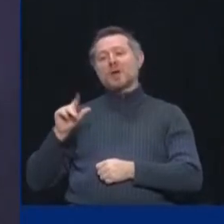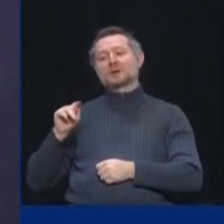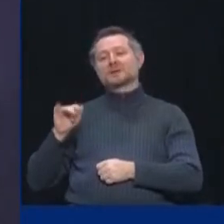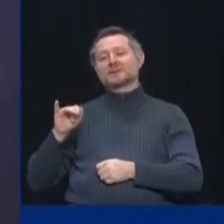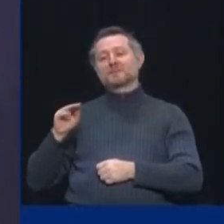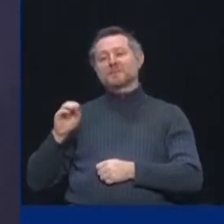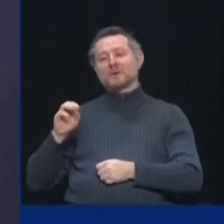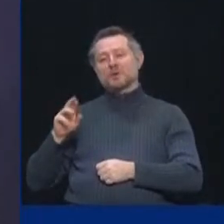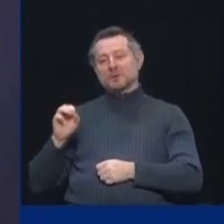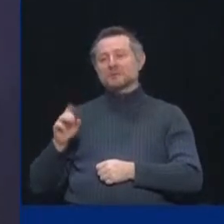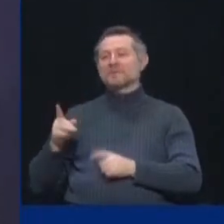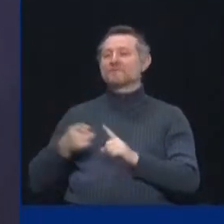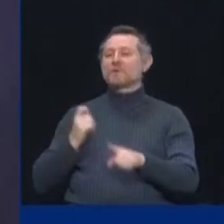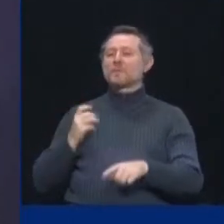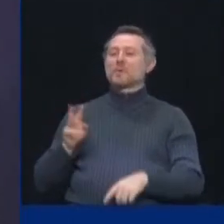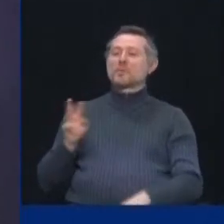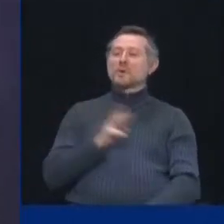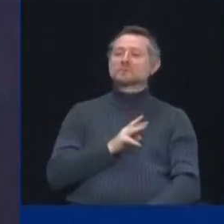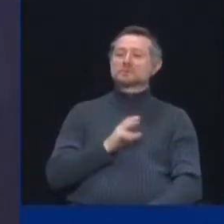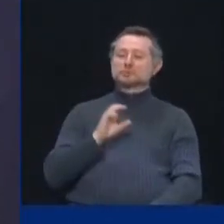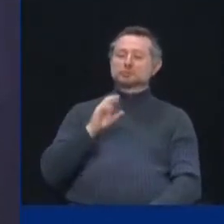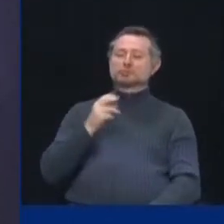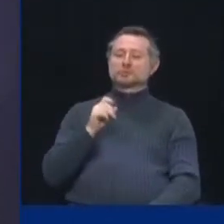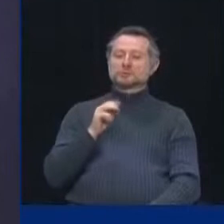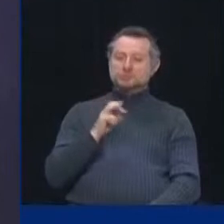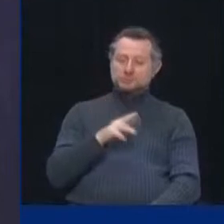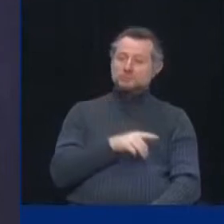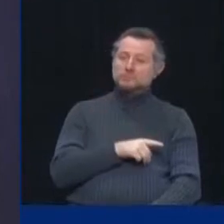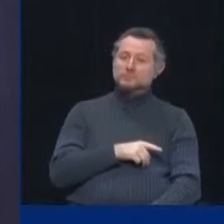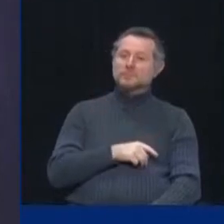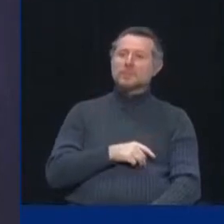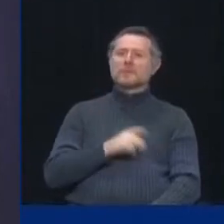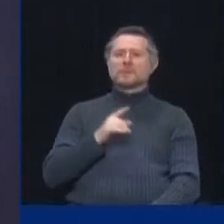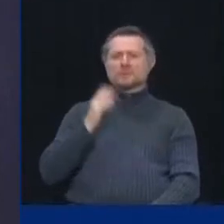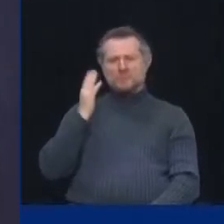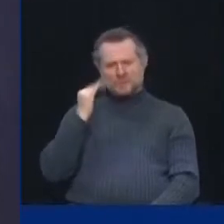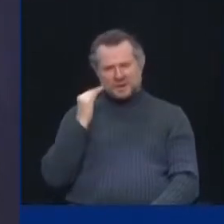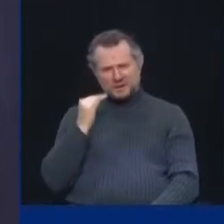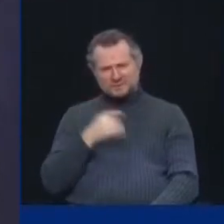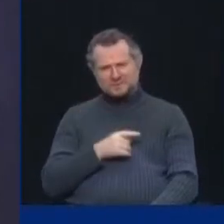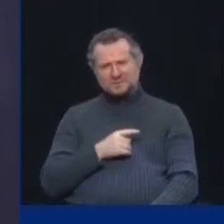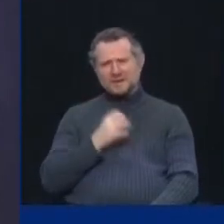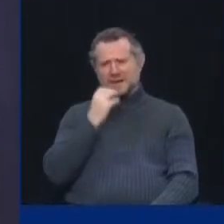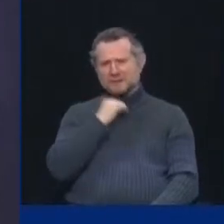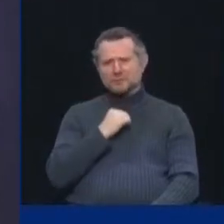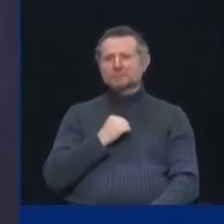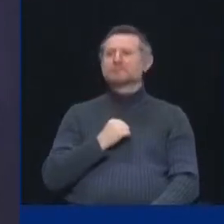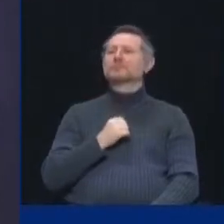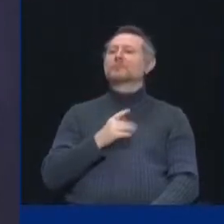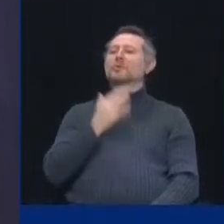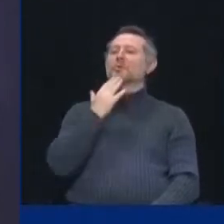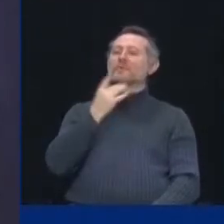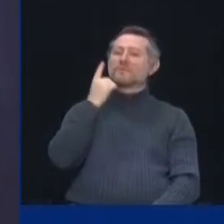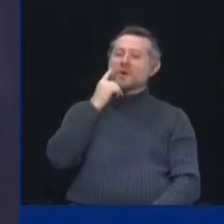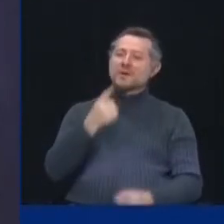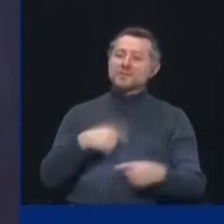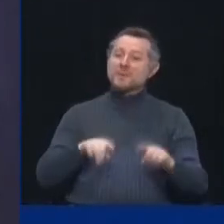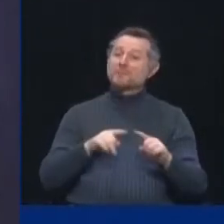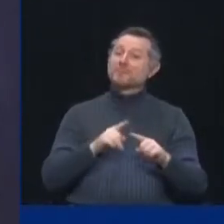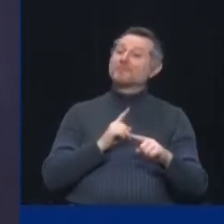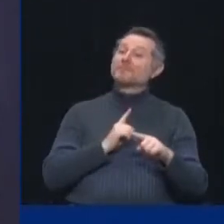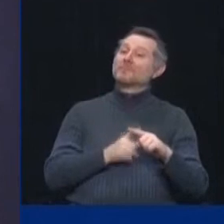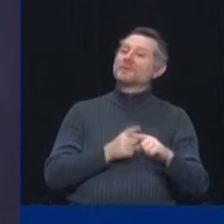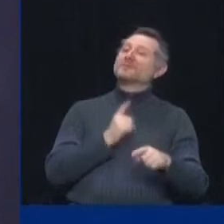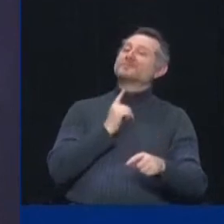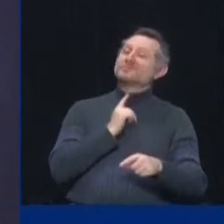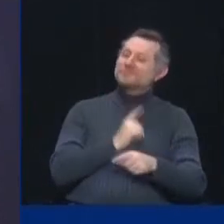Why would Westchester care? Well, it's good for Westchester, but more because it was the right thing. It was the right thing. And